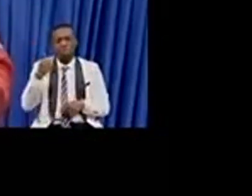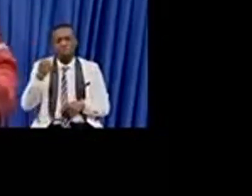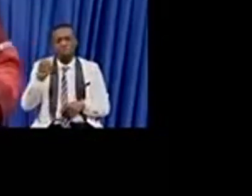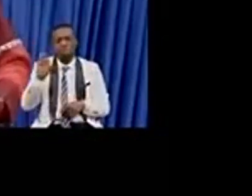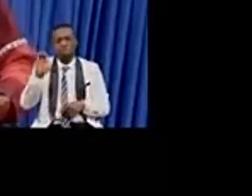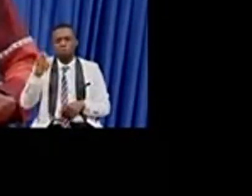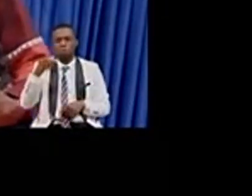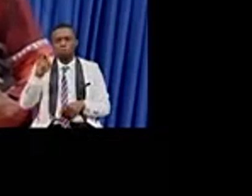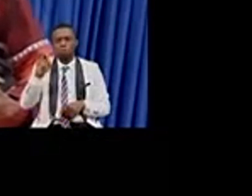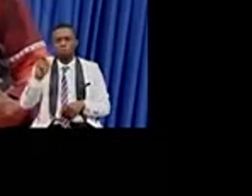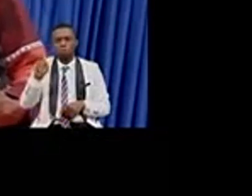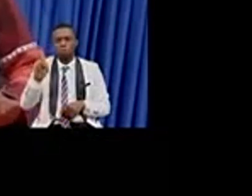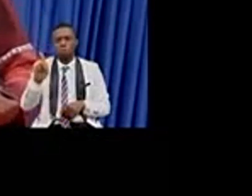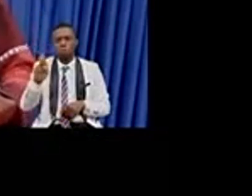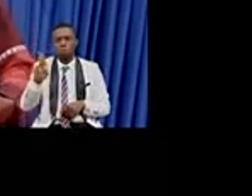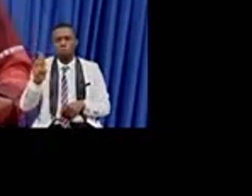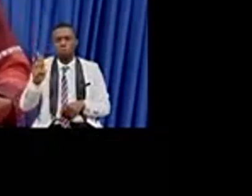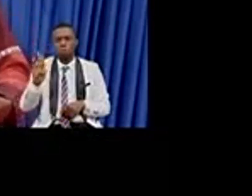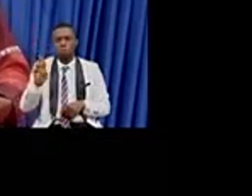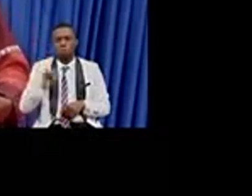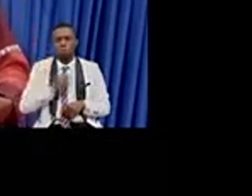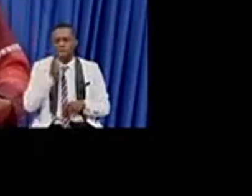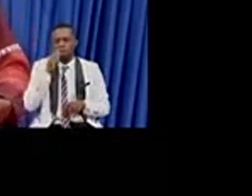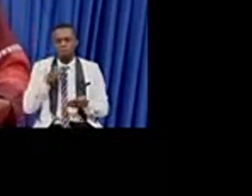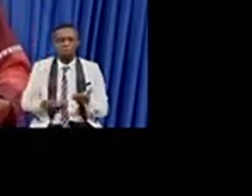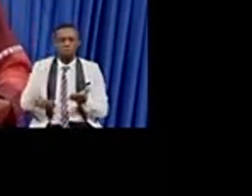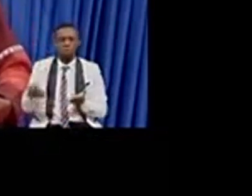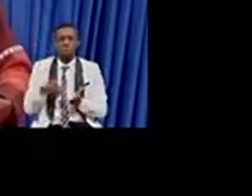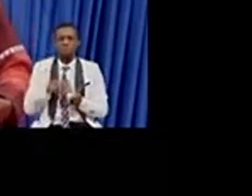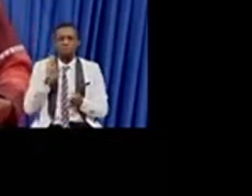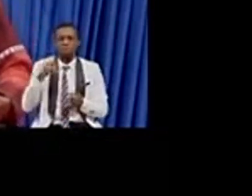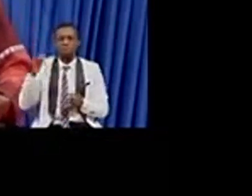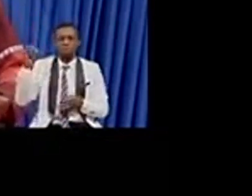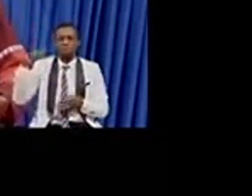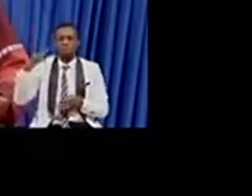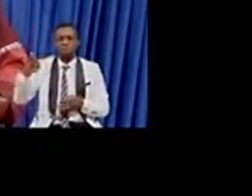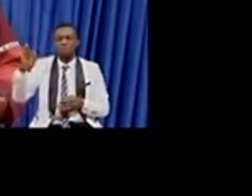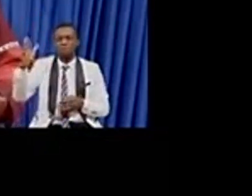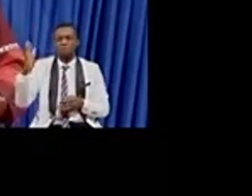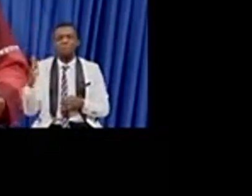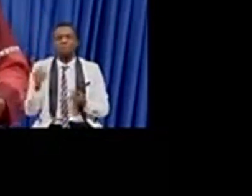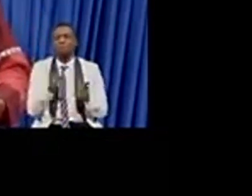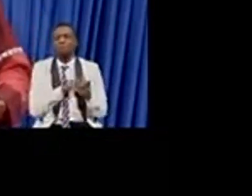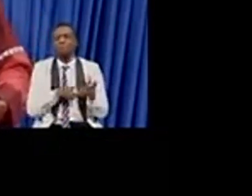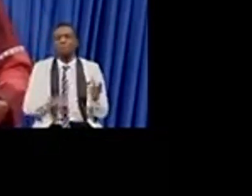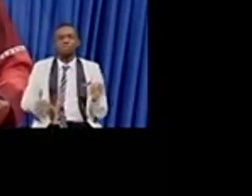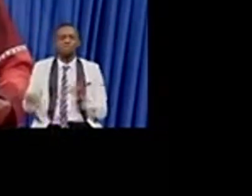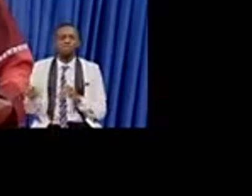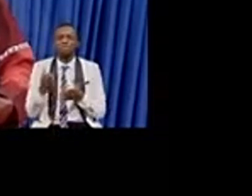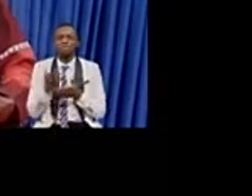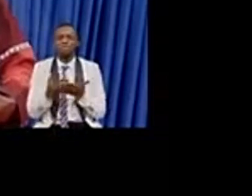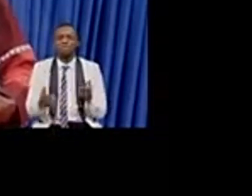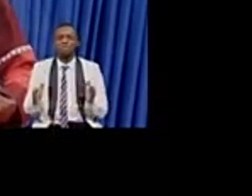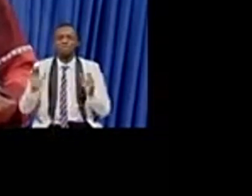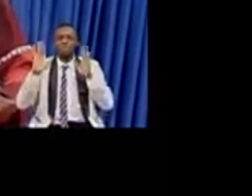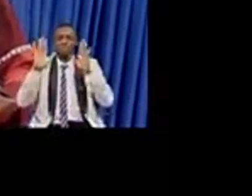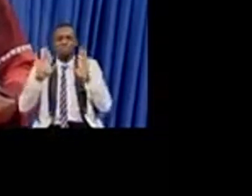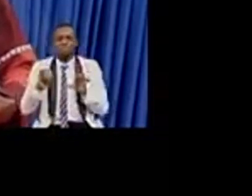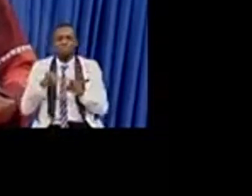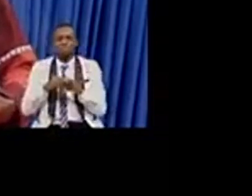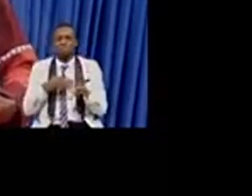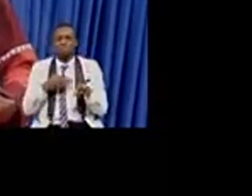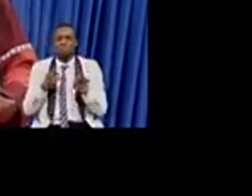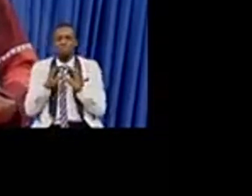born again by the grace of God. The Lord did something miraculous in my family. I have